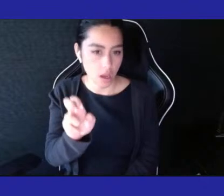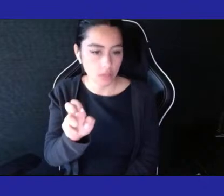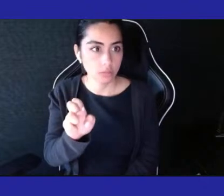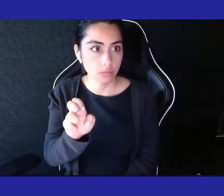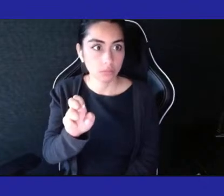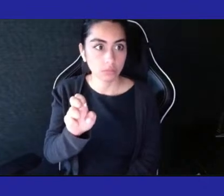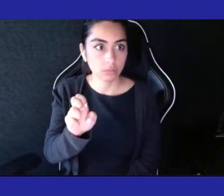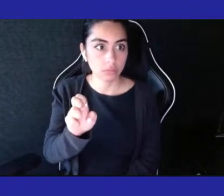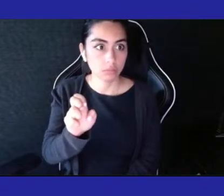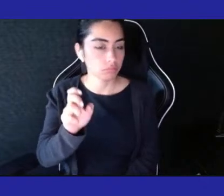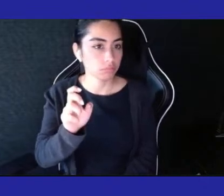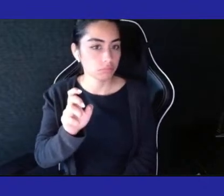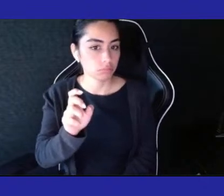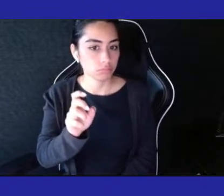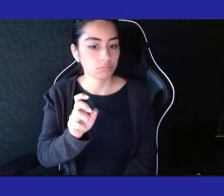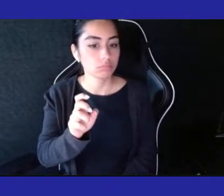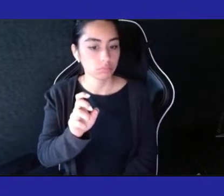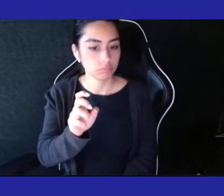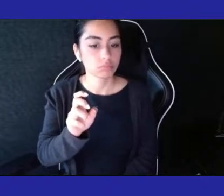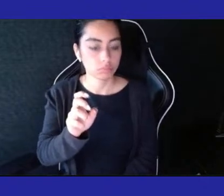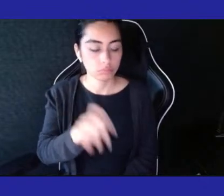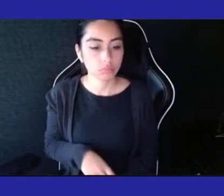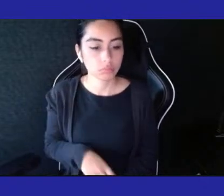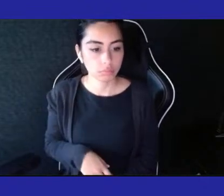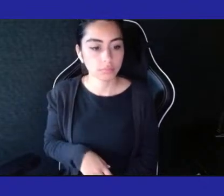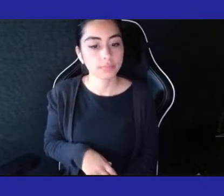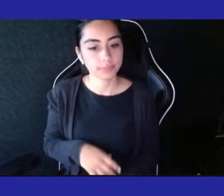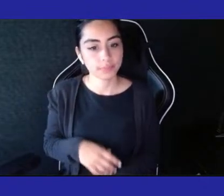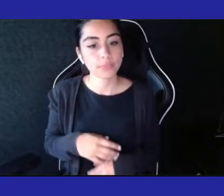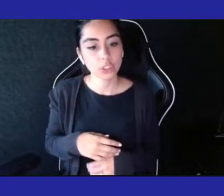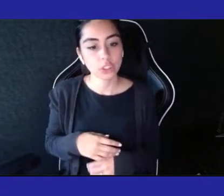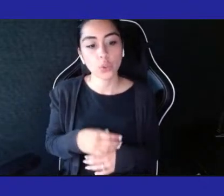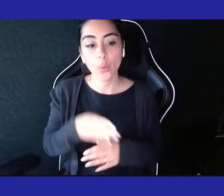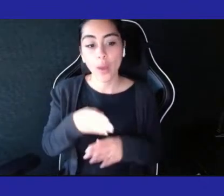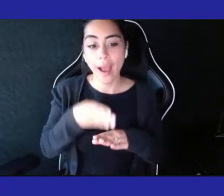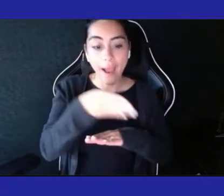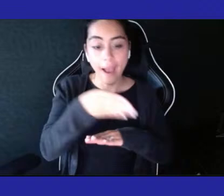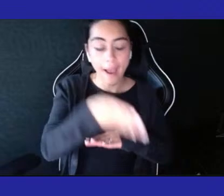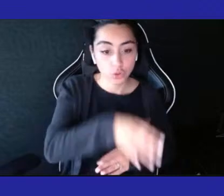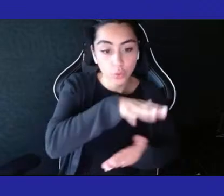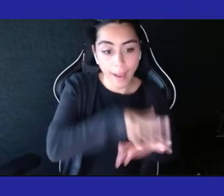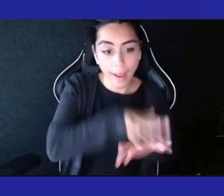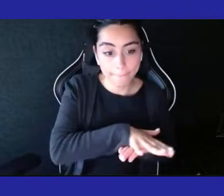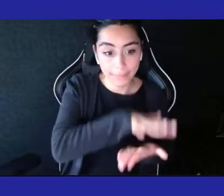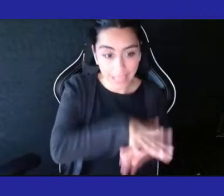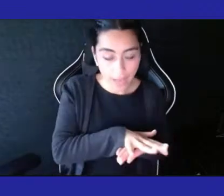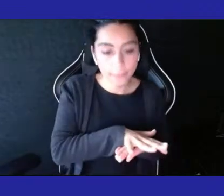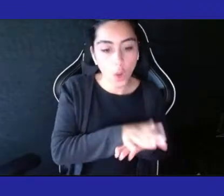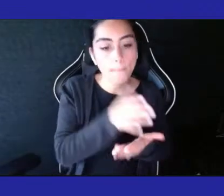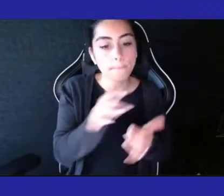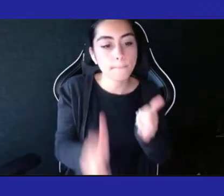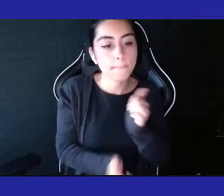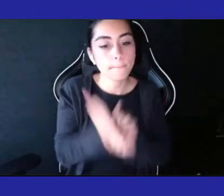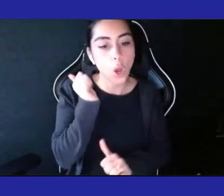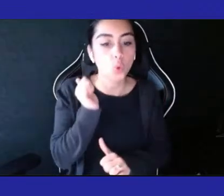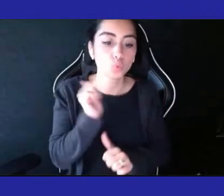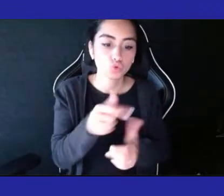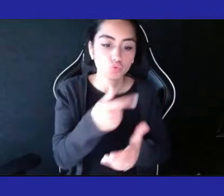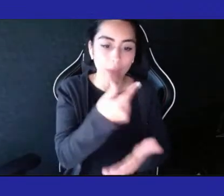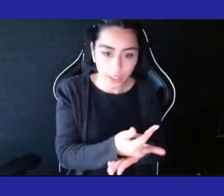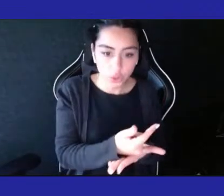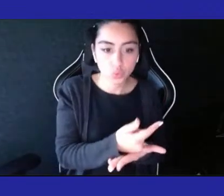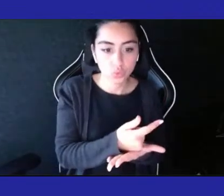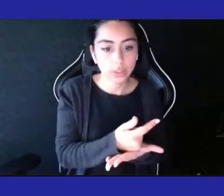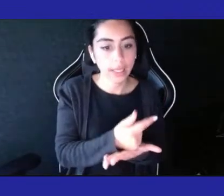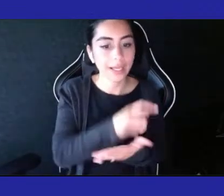occur after the academic year. Most residents and fellows graduate in July, so